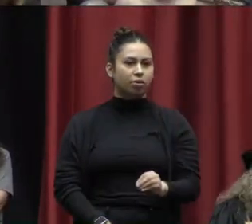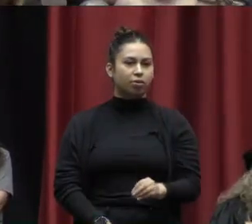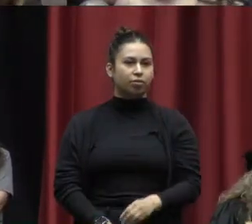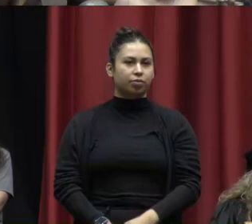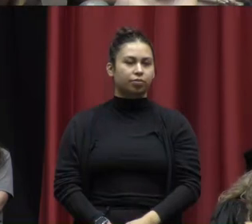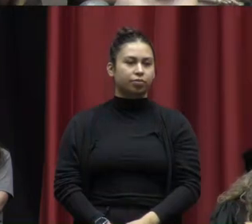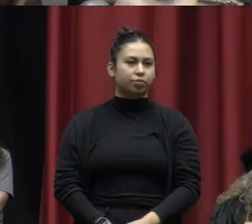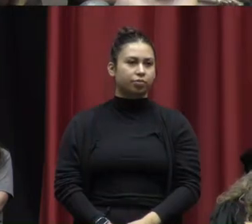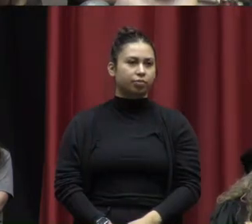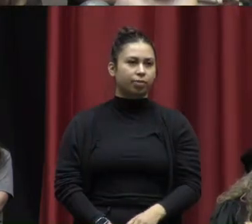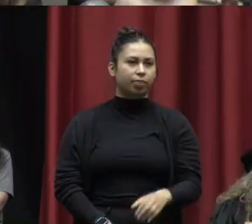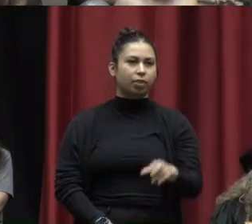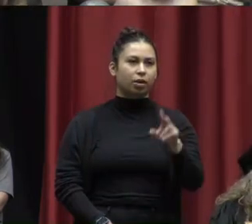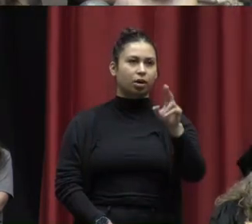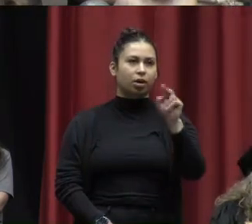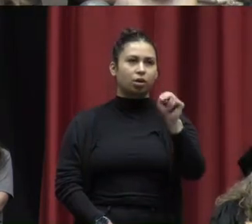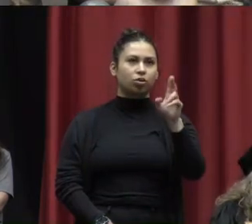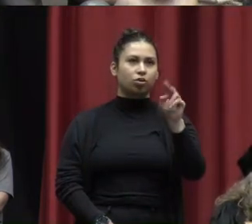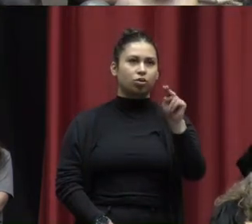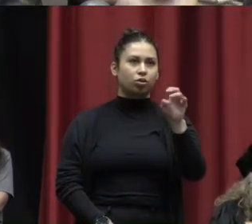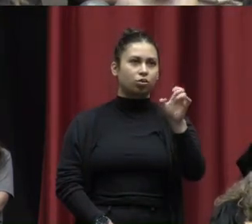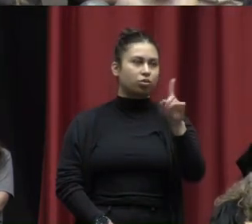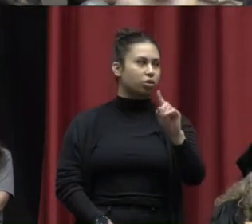Shondin Lewis.